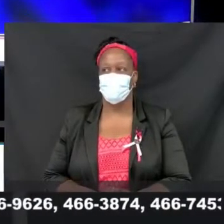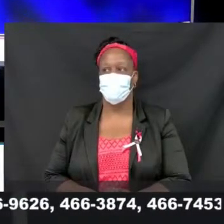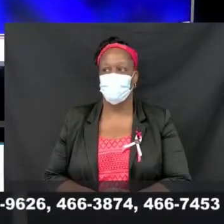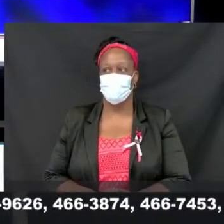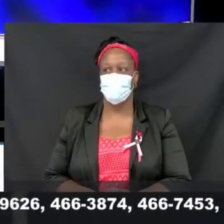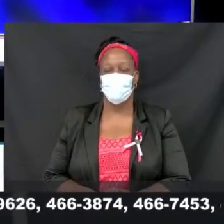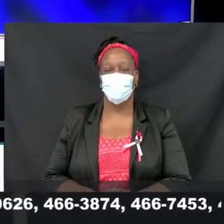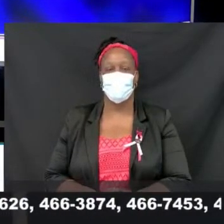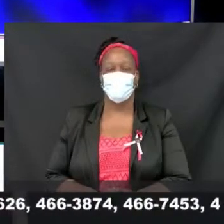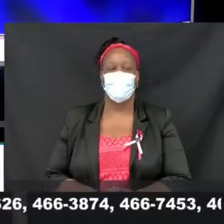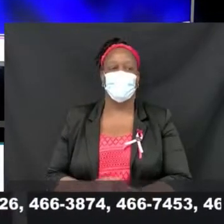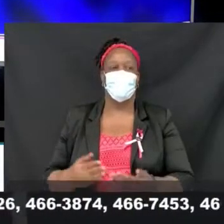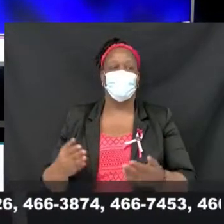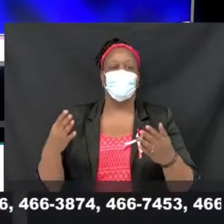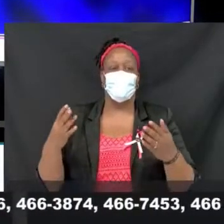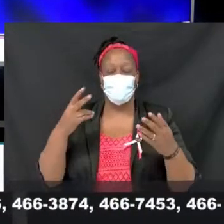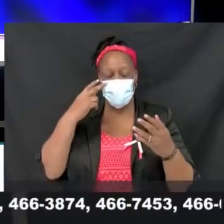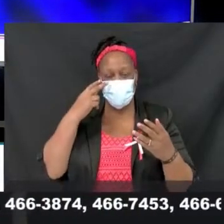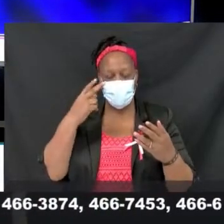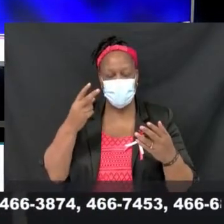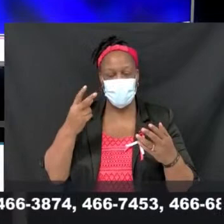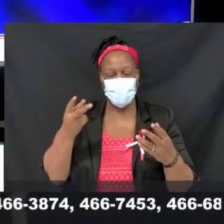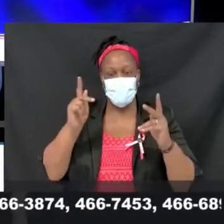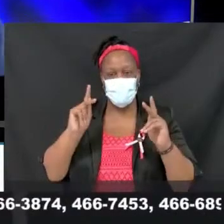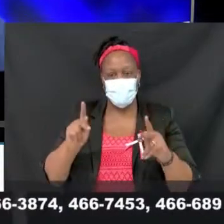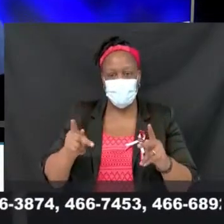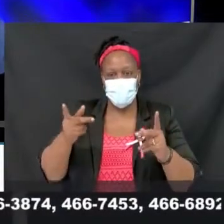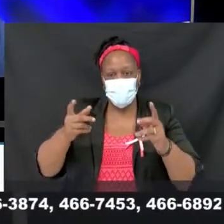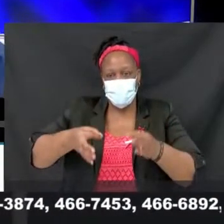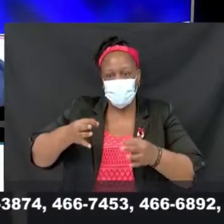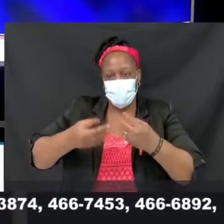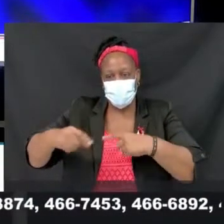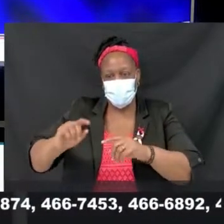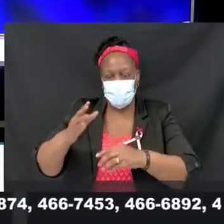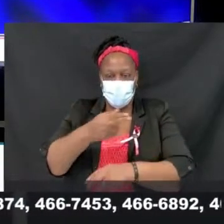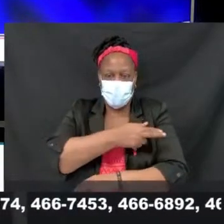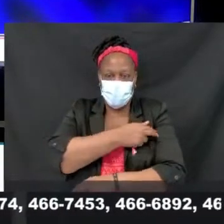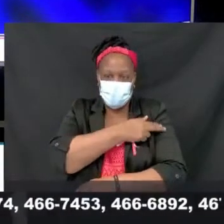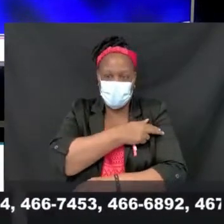to the 117. Very much so. That's frightening.